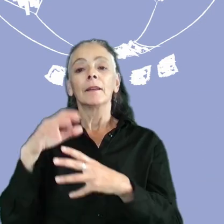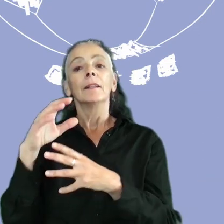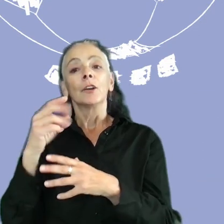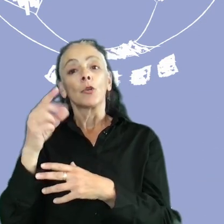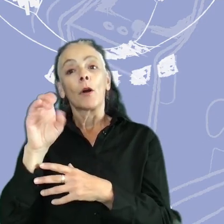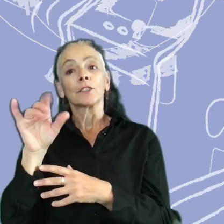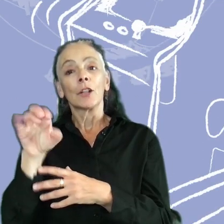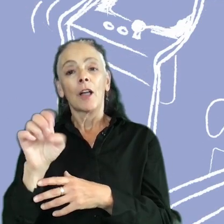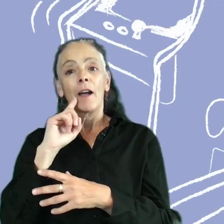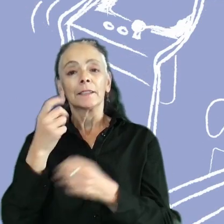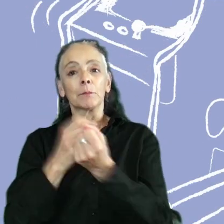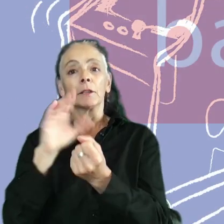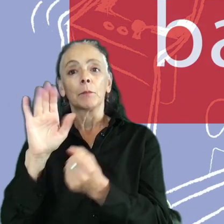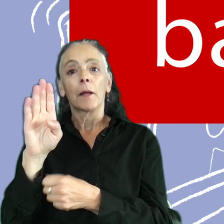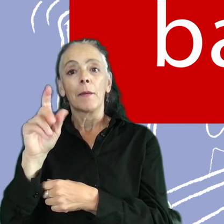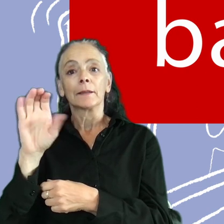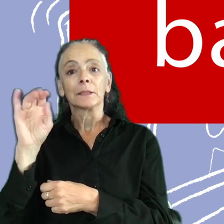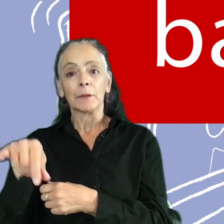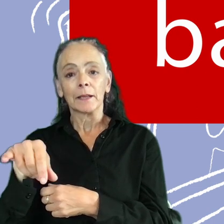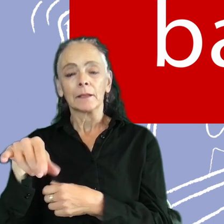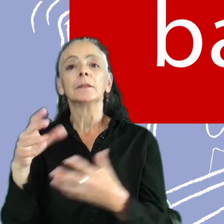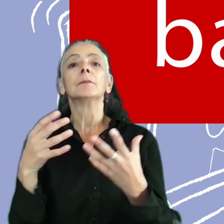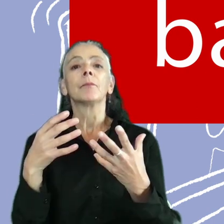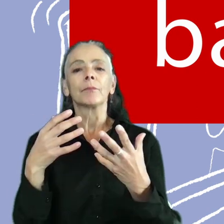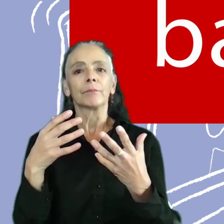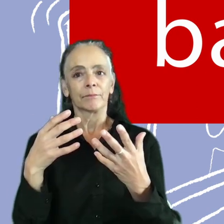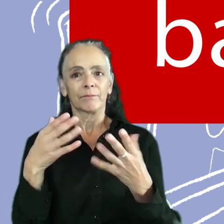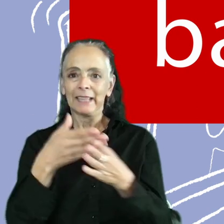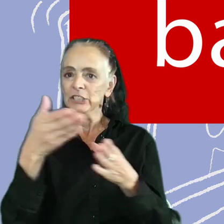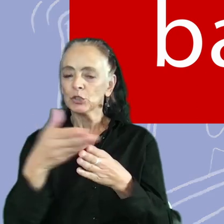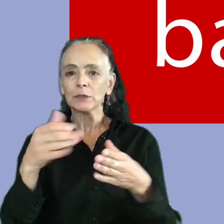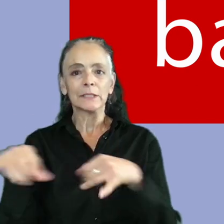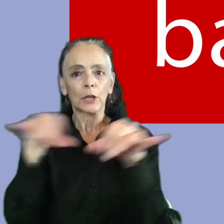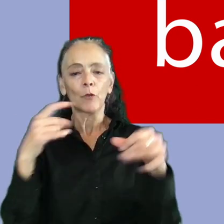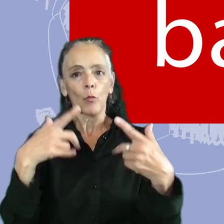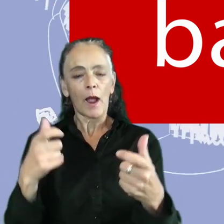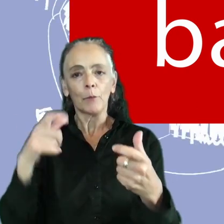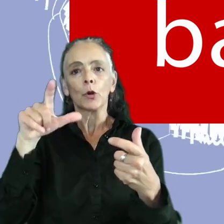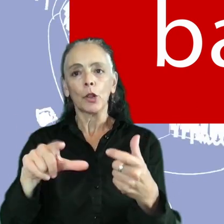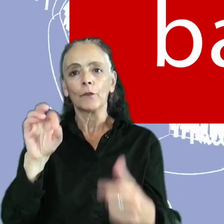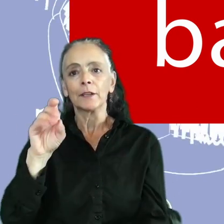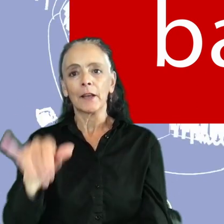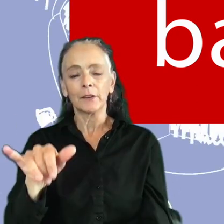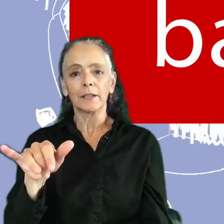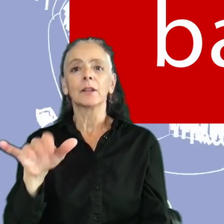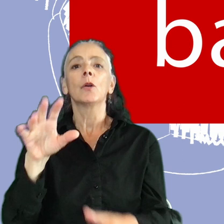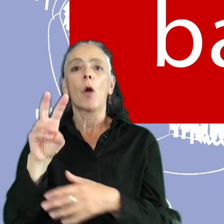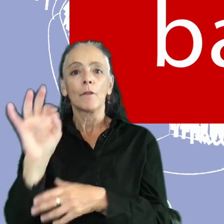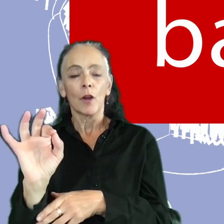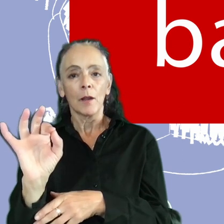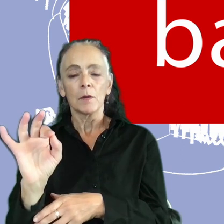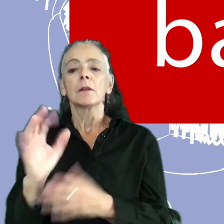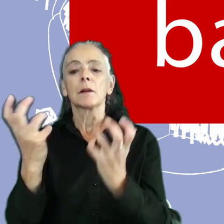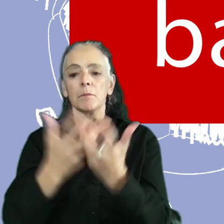drugs online is sponsored by balsamiq balsamic wireframes is the industry standard for rapid low fidelity wireframing